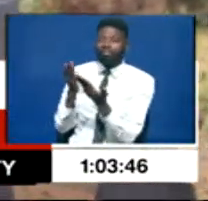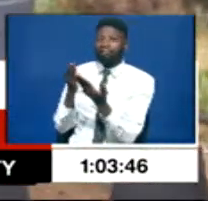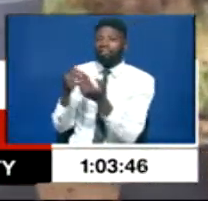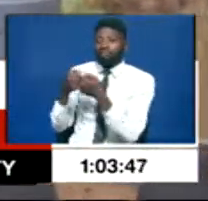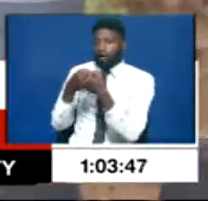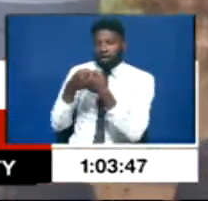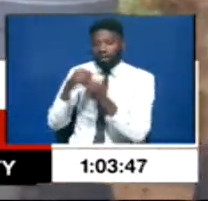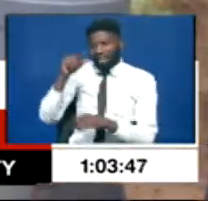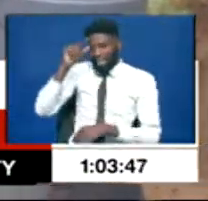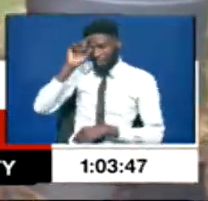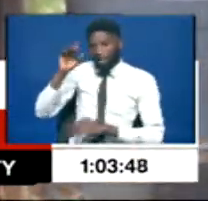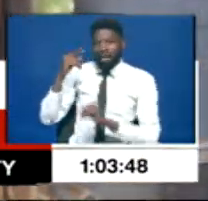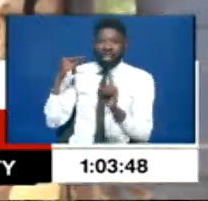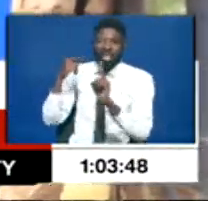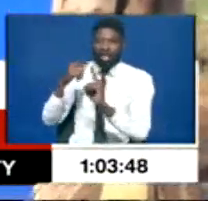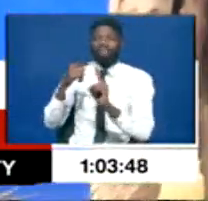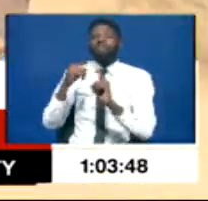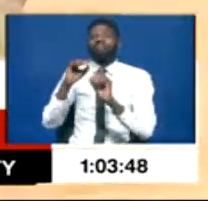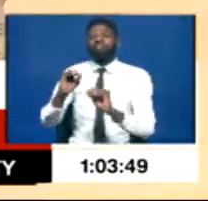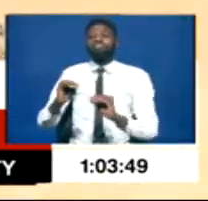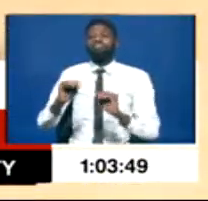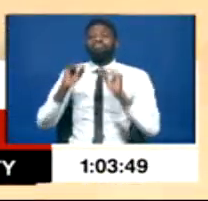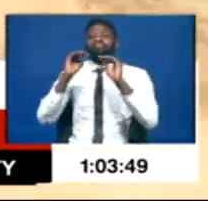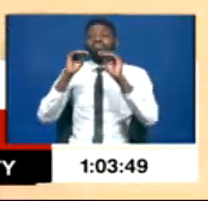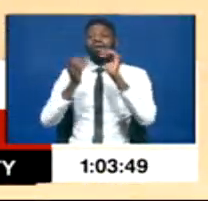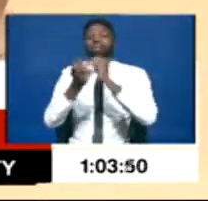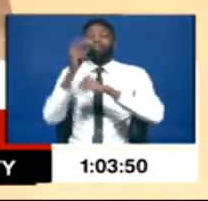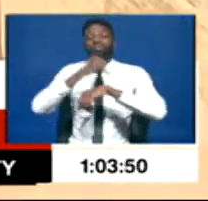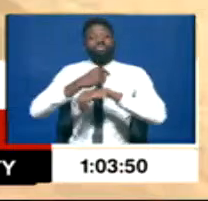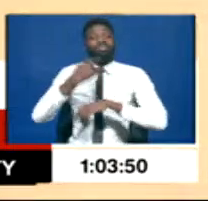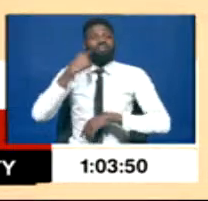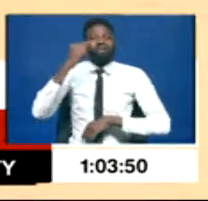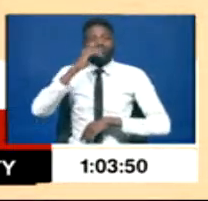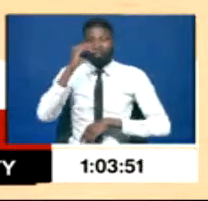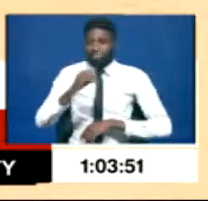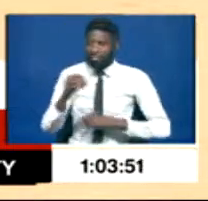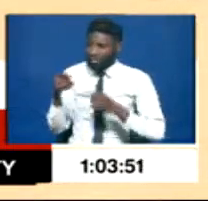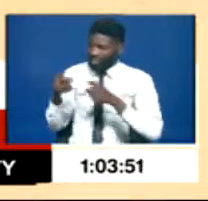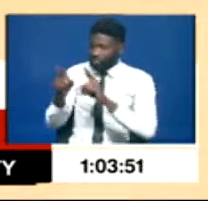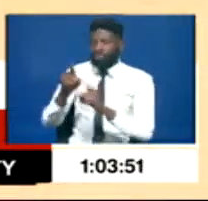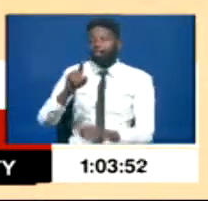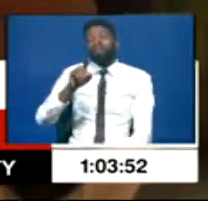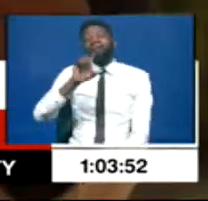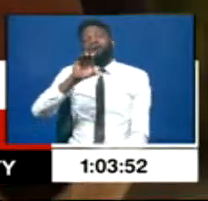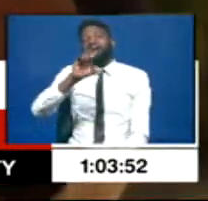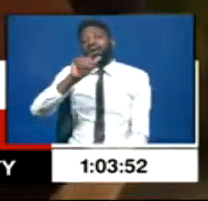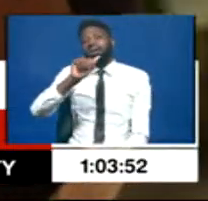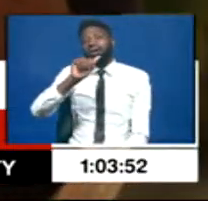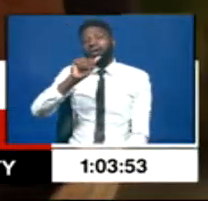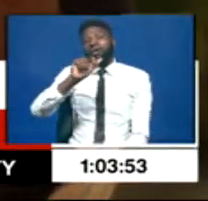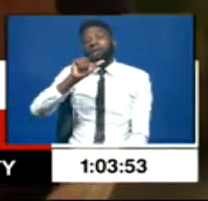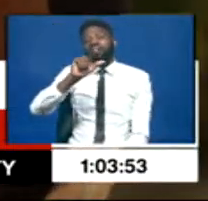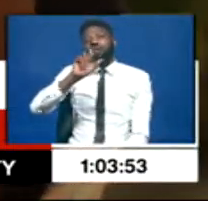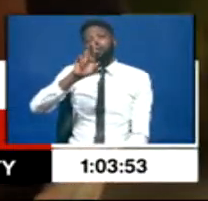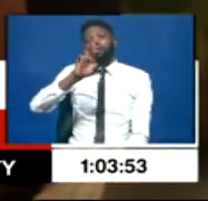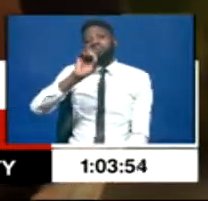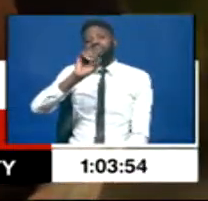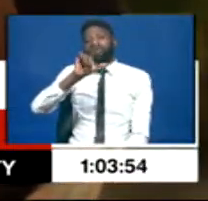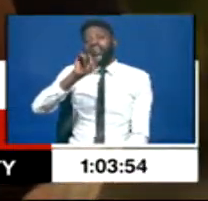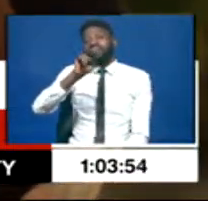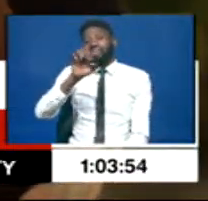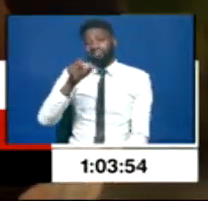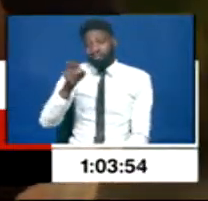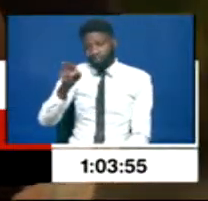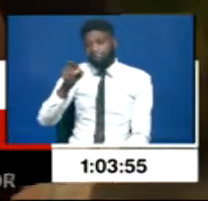policy. Caroline Mwende, who scored 311 marks in her Kenya Certificate of Primary Education, is yet to join high